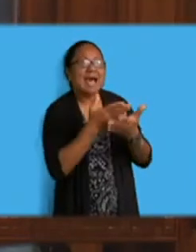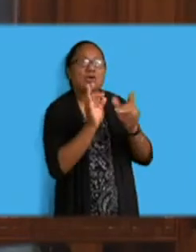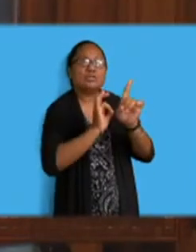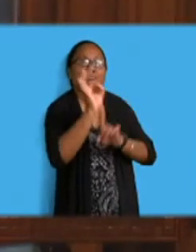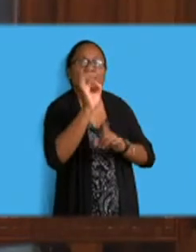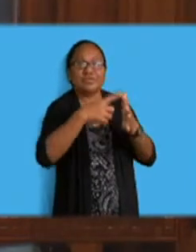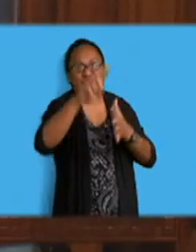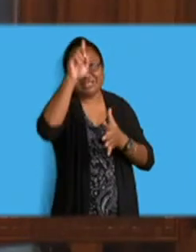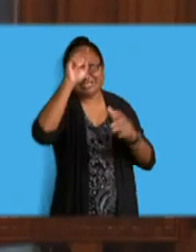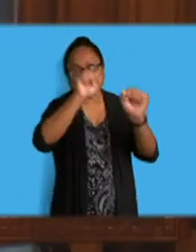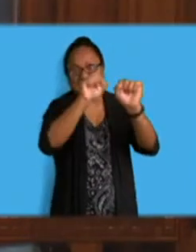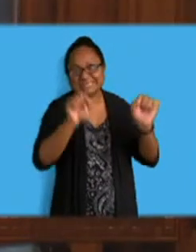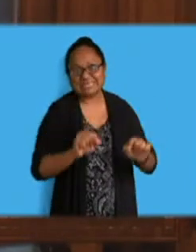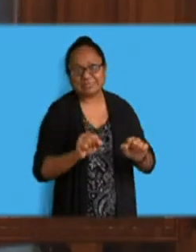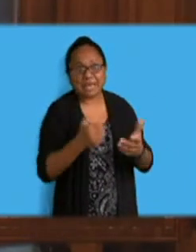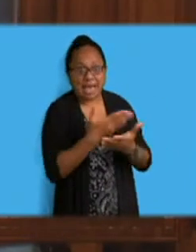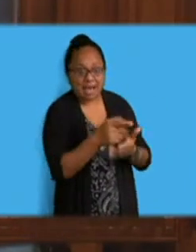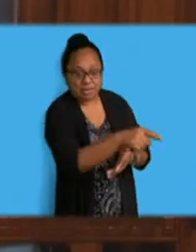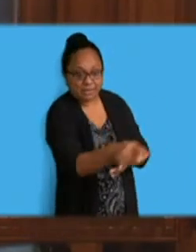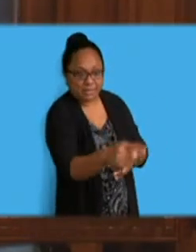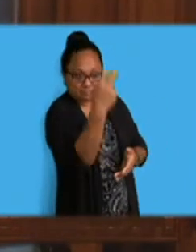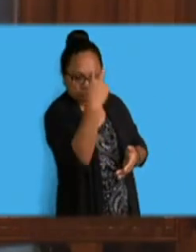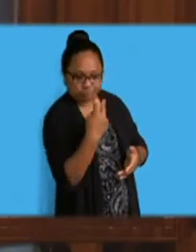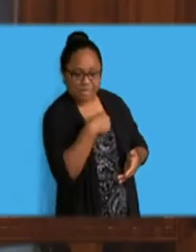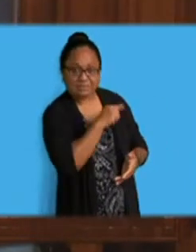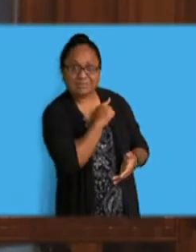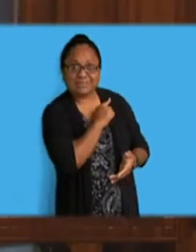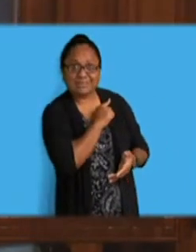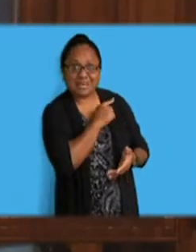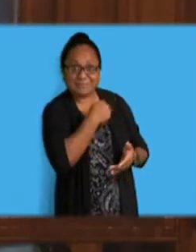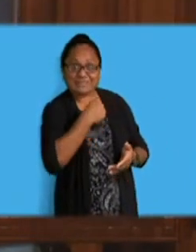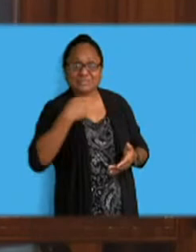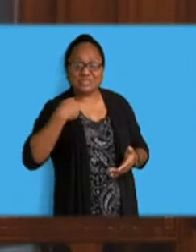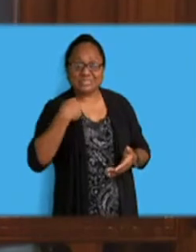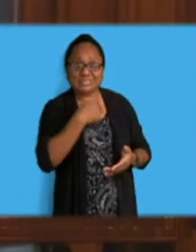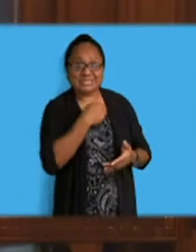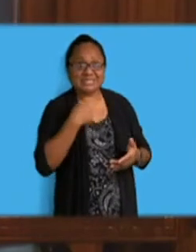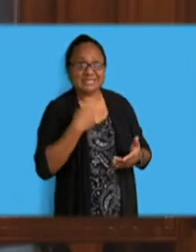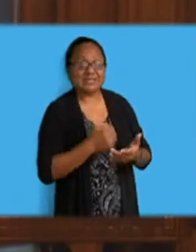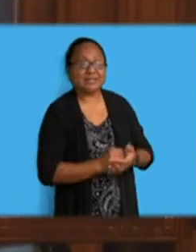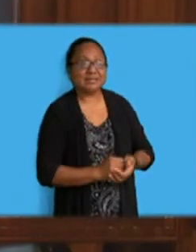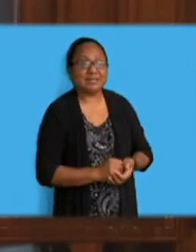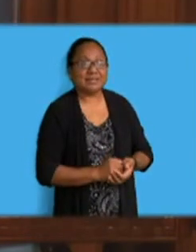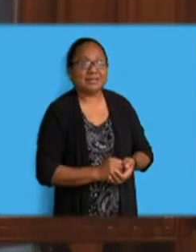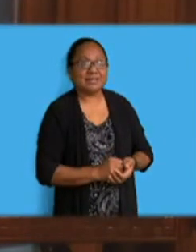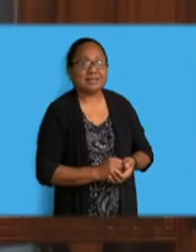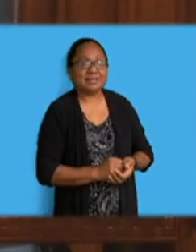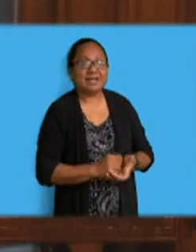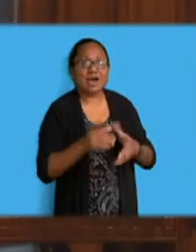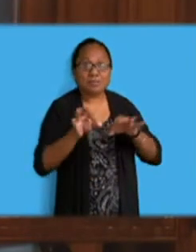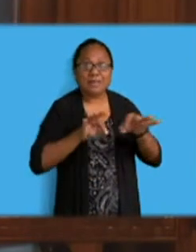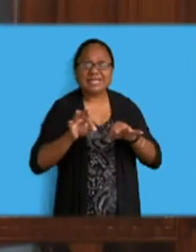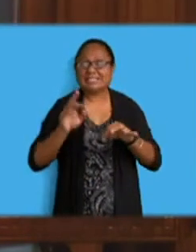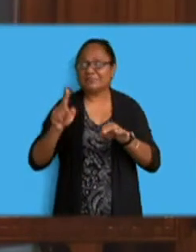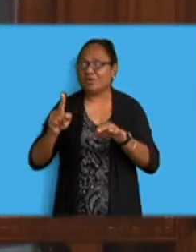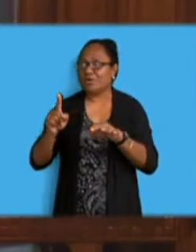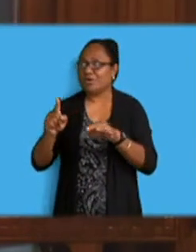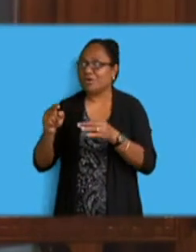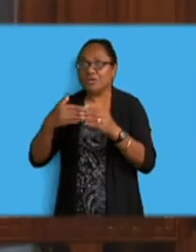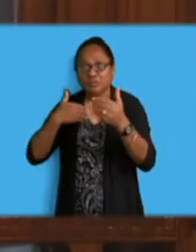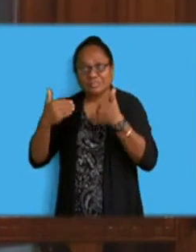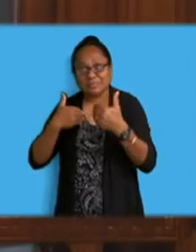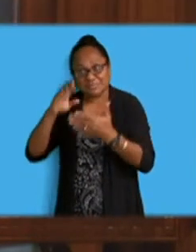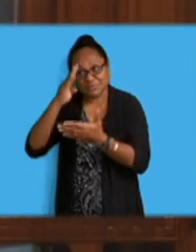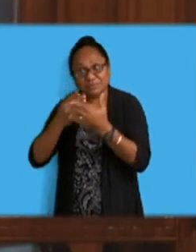see us producing the graduates out of our primary and high school system.